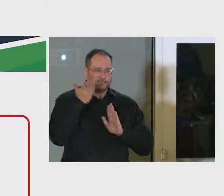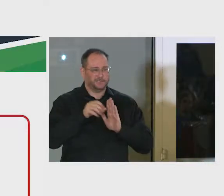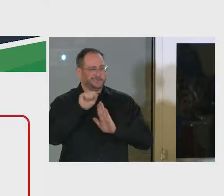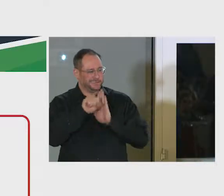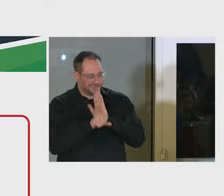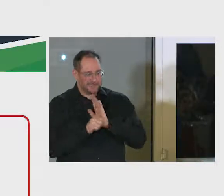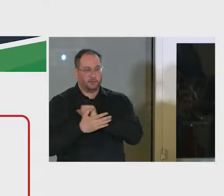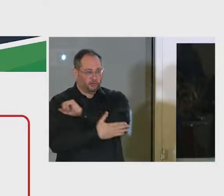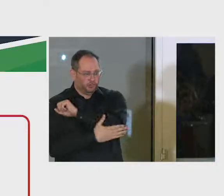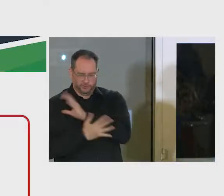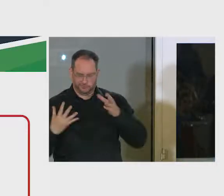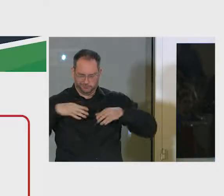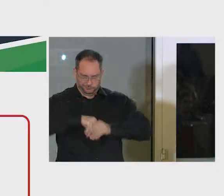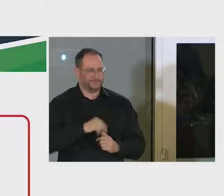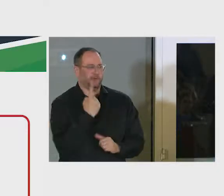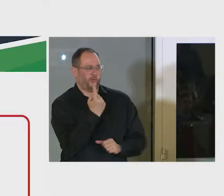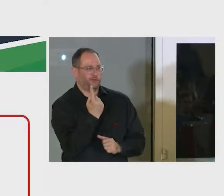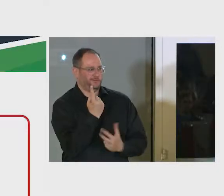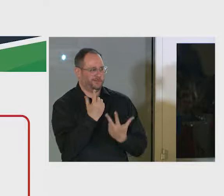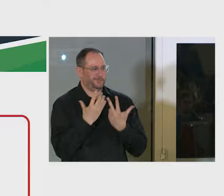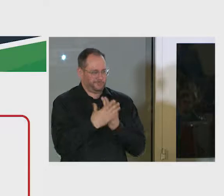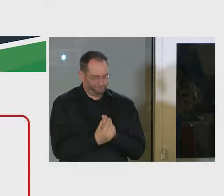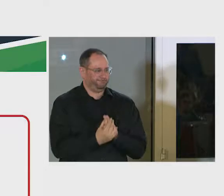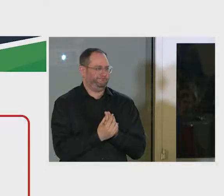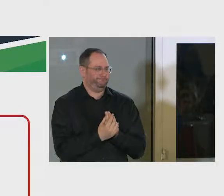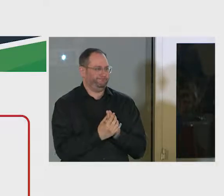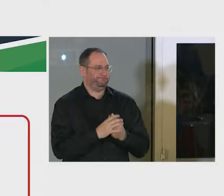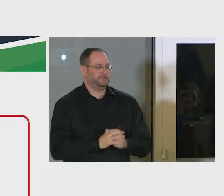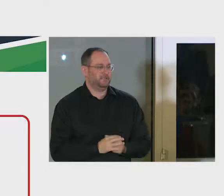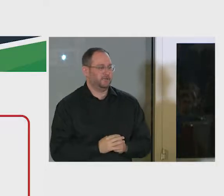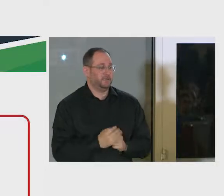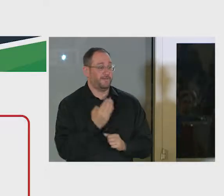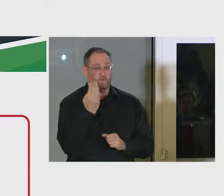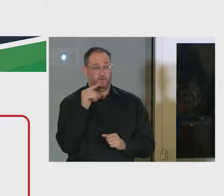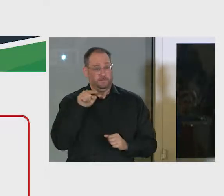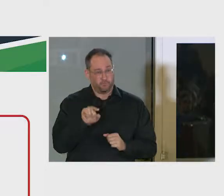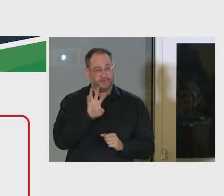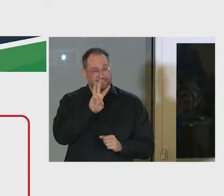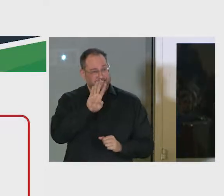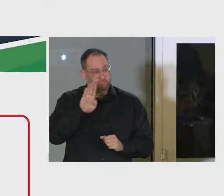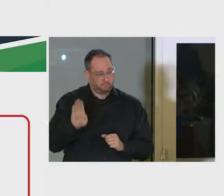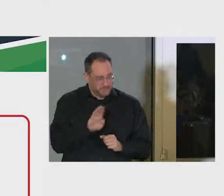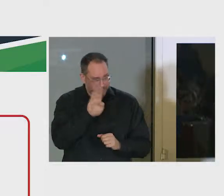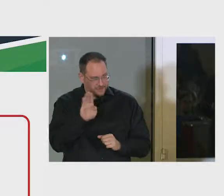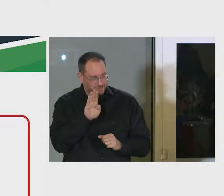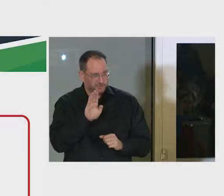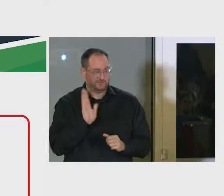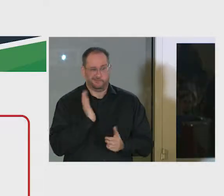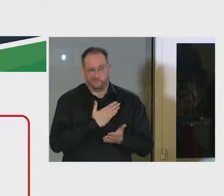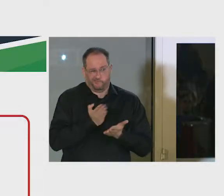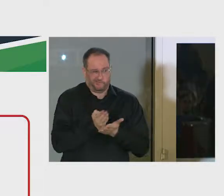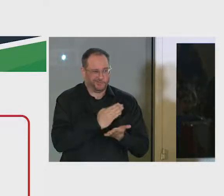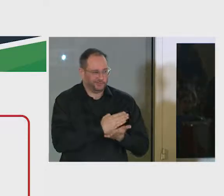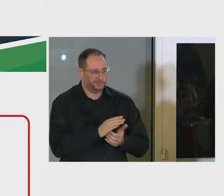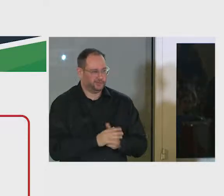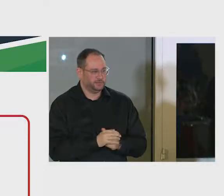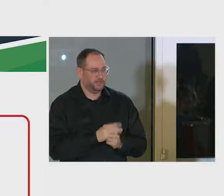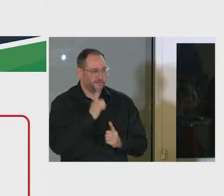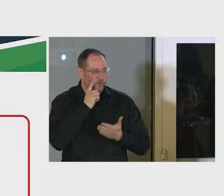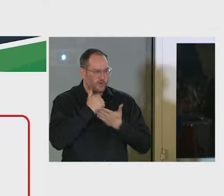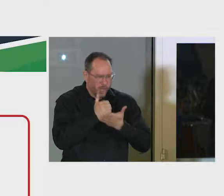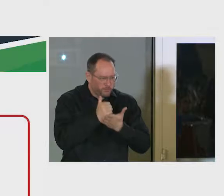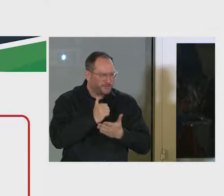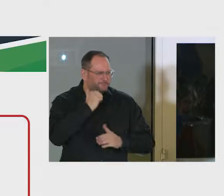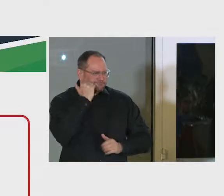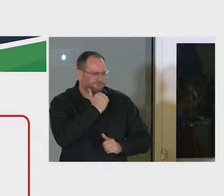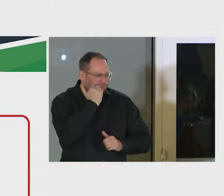budget, $14.6 billion operating budget that helps fund our day-to-day activities and services, the